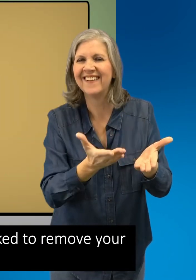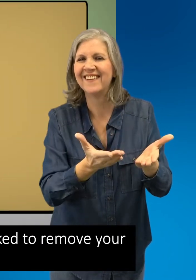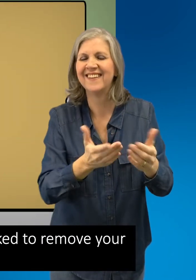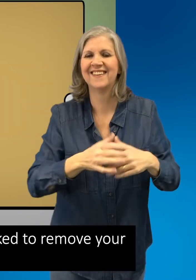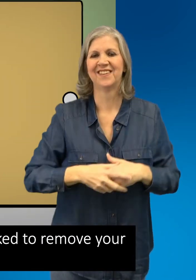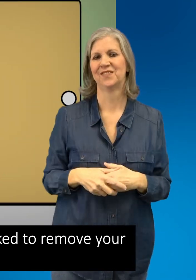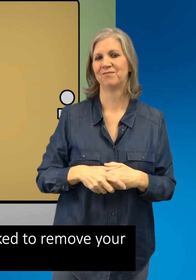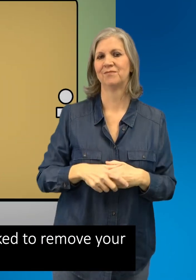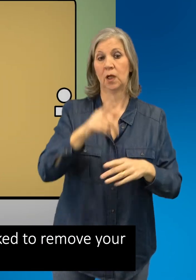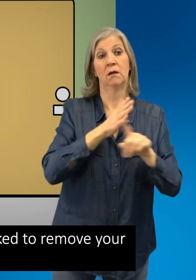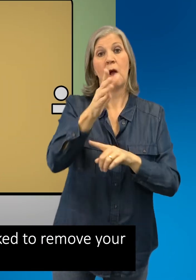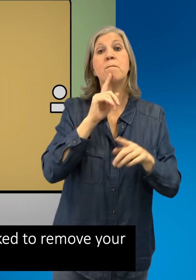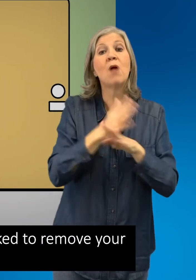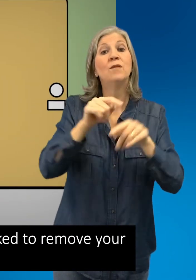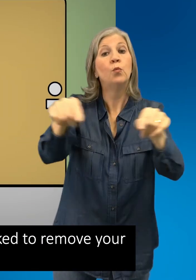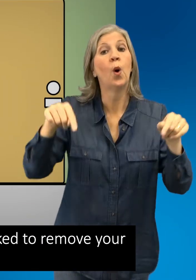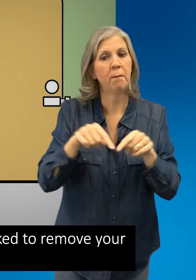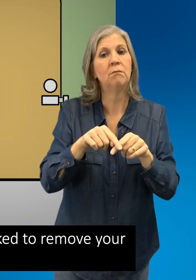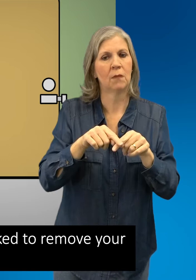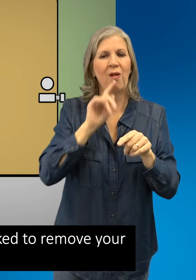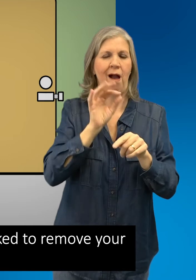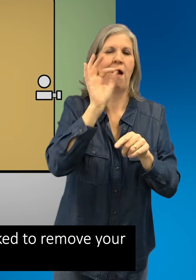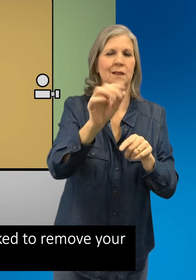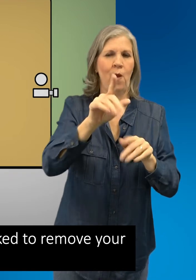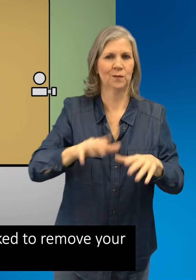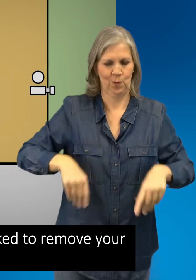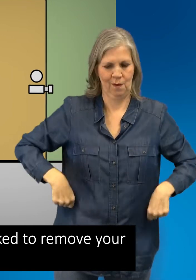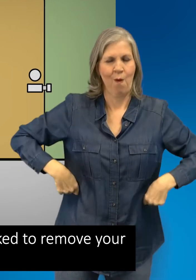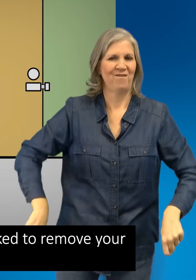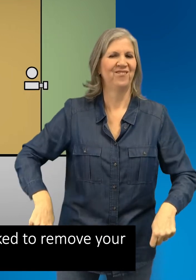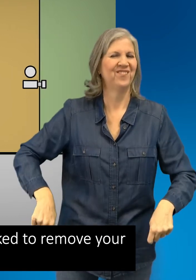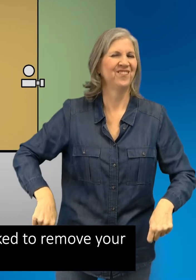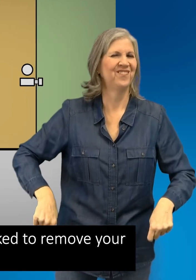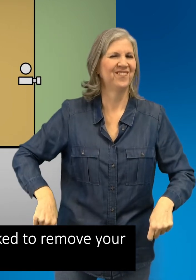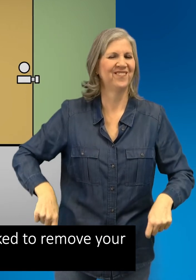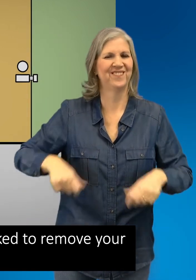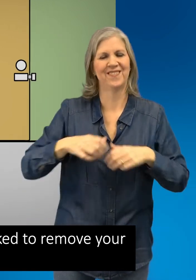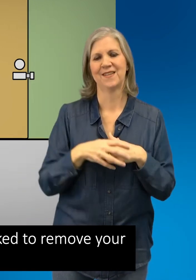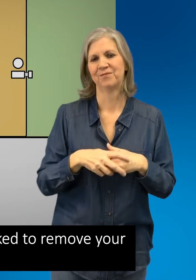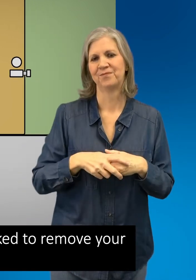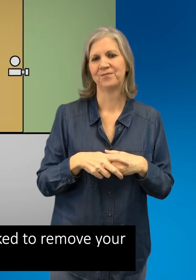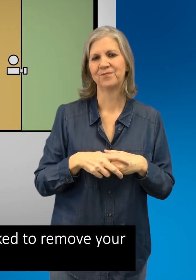You'll be taken to a private room and asked to remove your underwear.